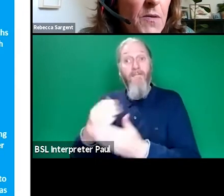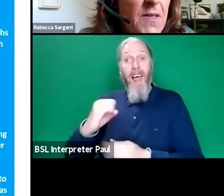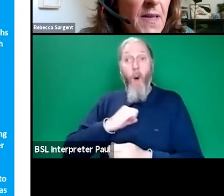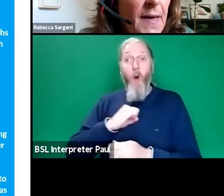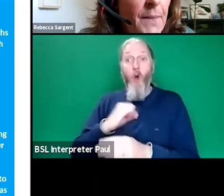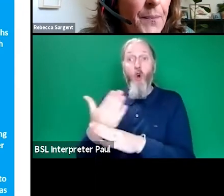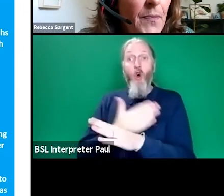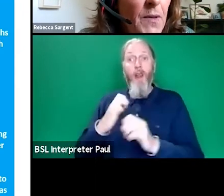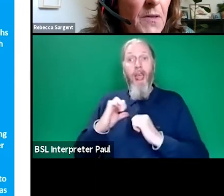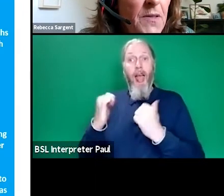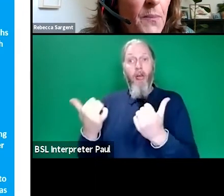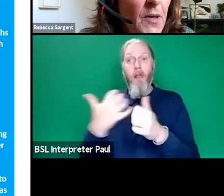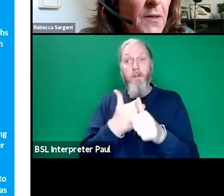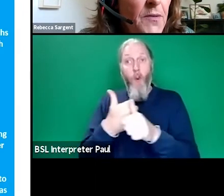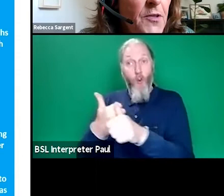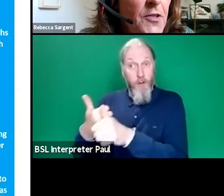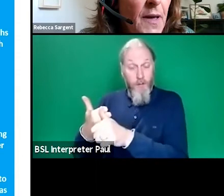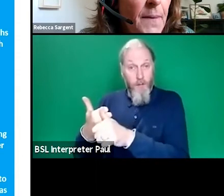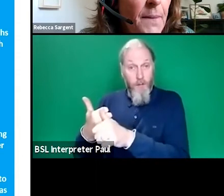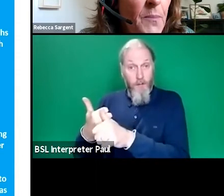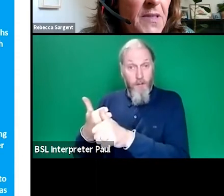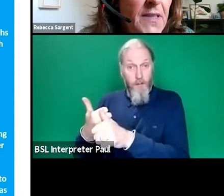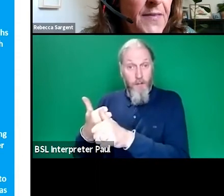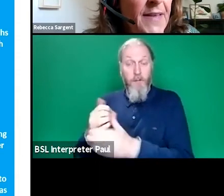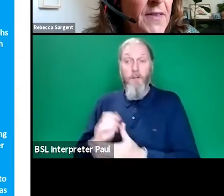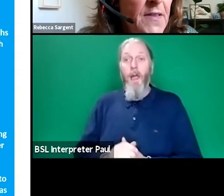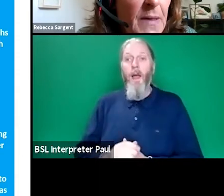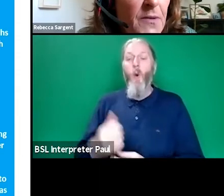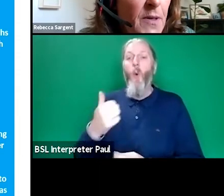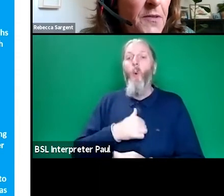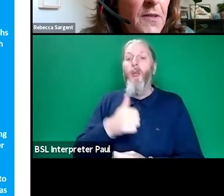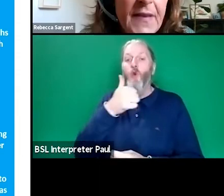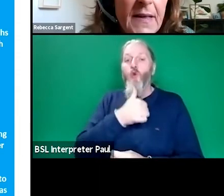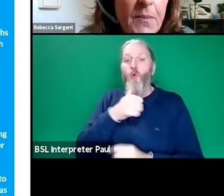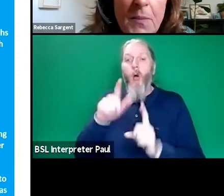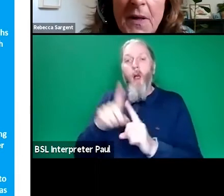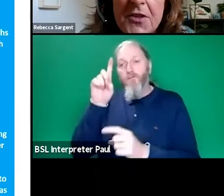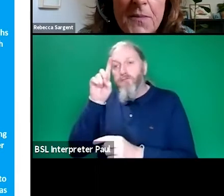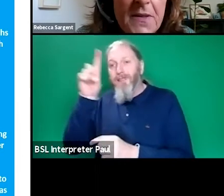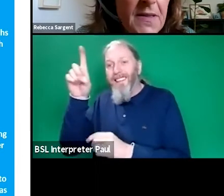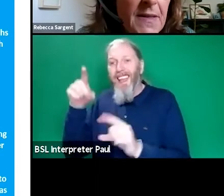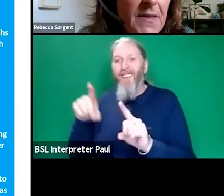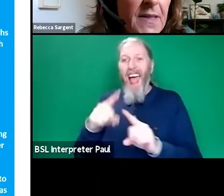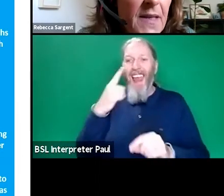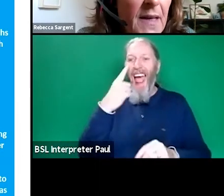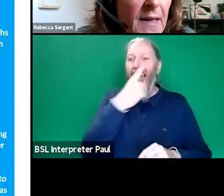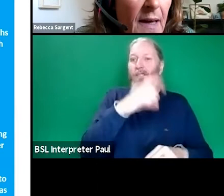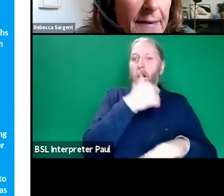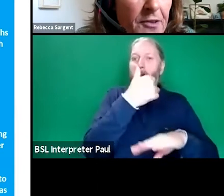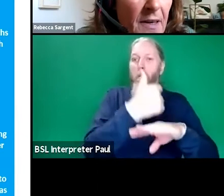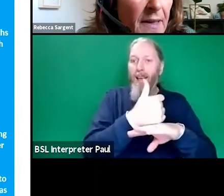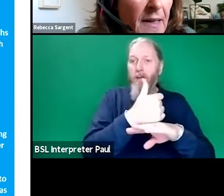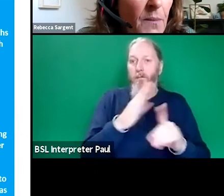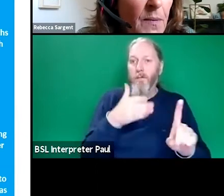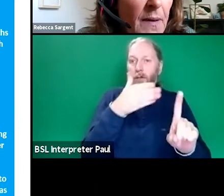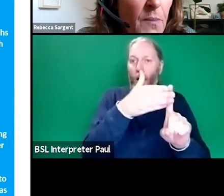we use an approach, a predictive and evidence-based approach, to develop our partnerships and services,